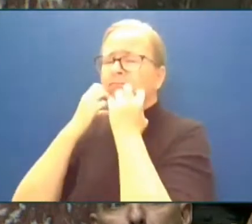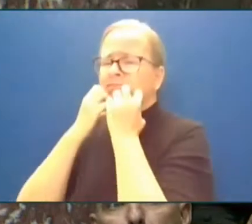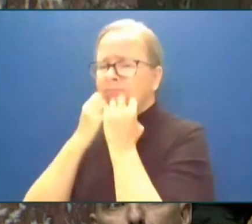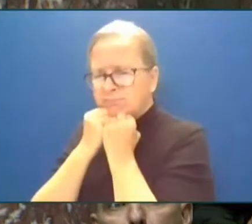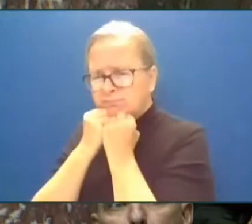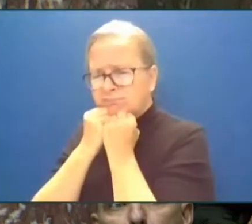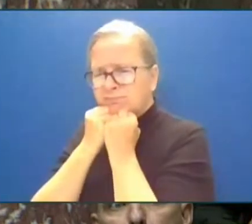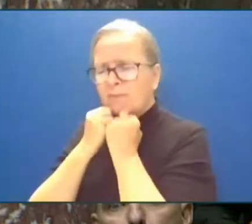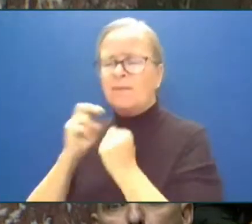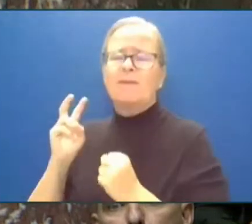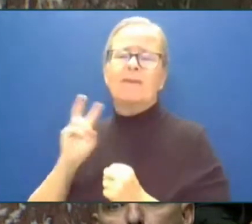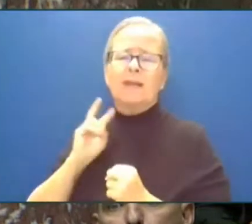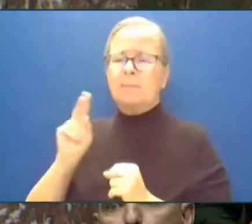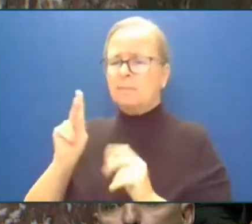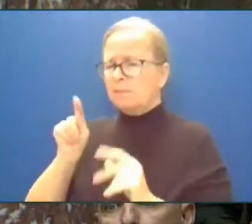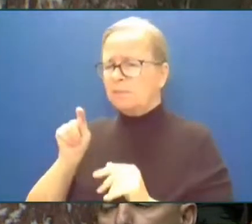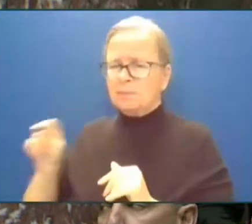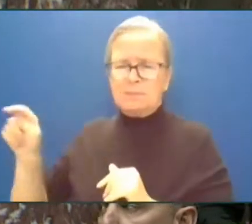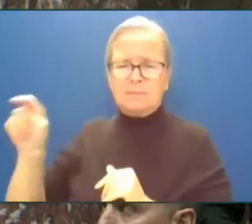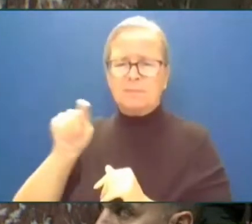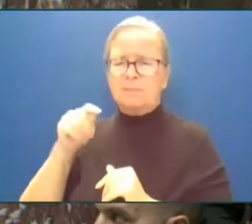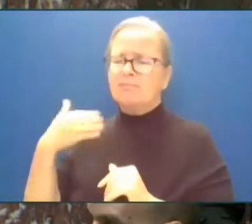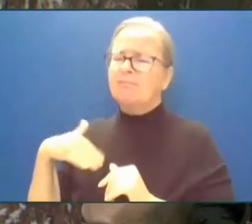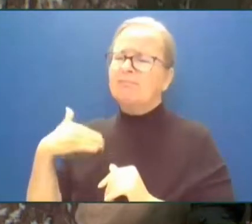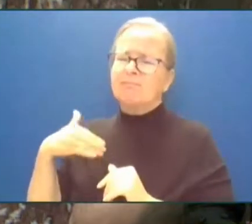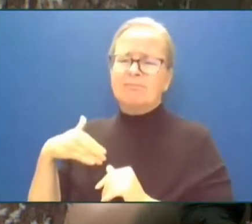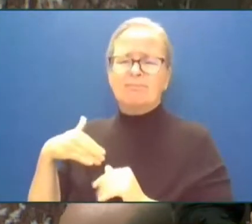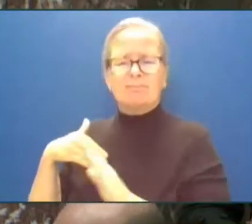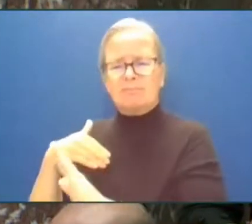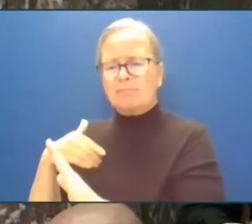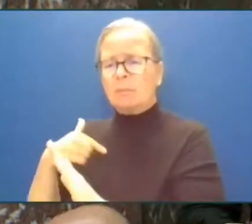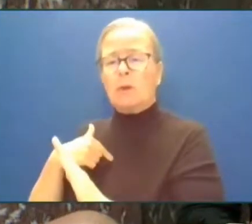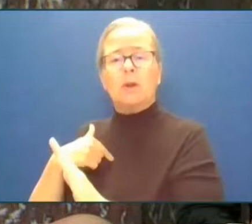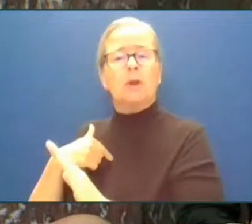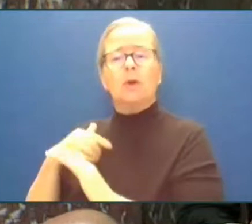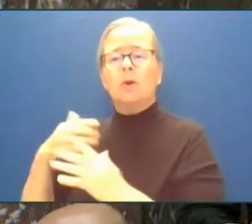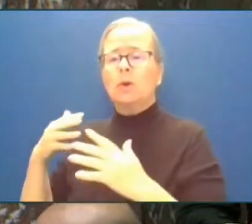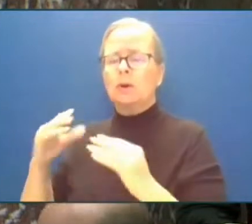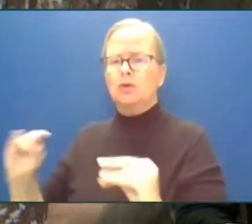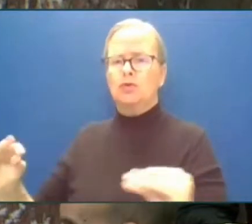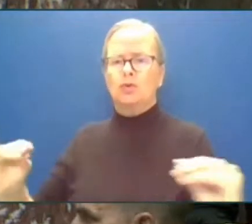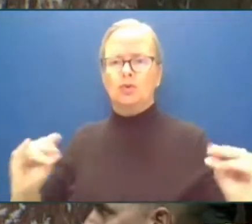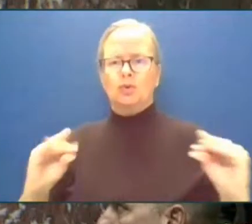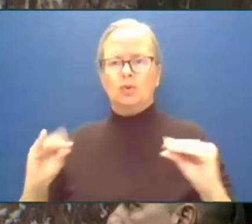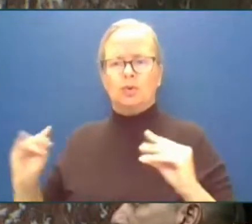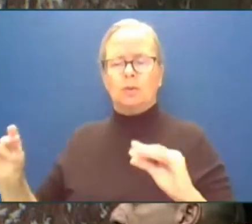very unfortunate. Of course Members. we do. What I intended to say, Mr. Speaker, is that